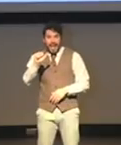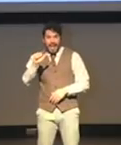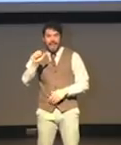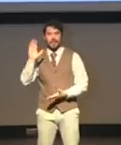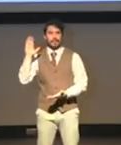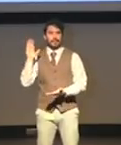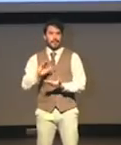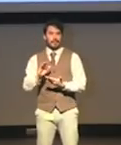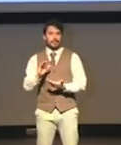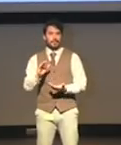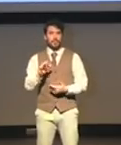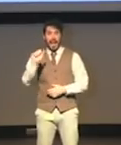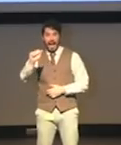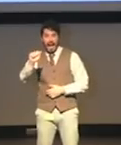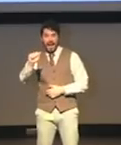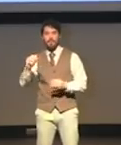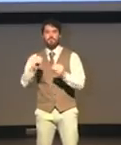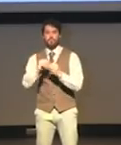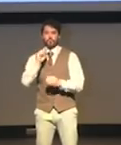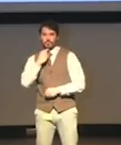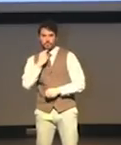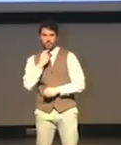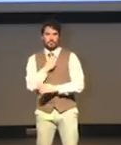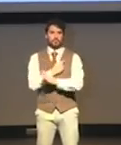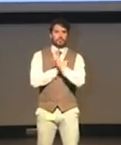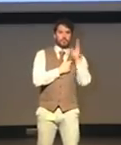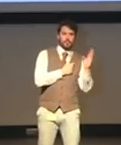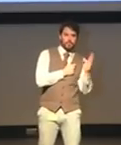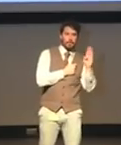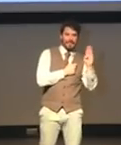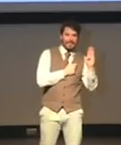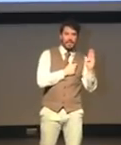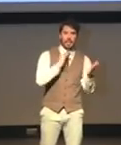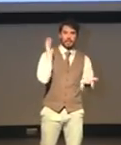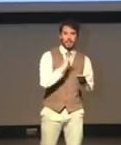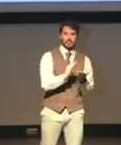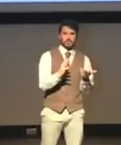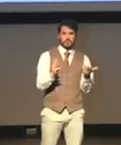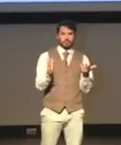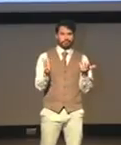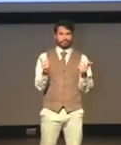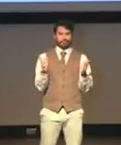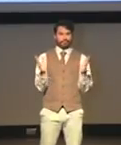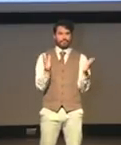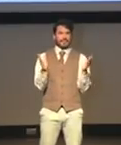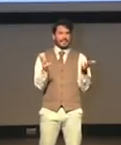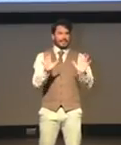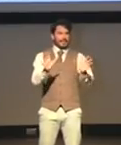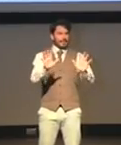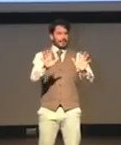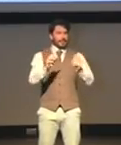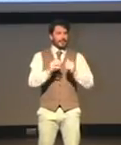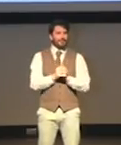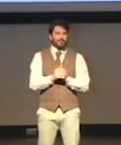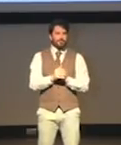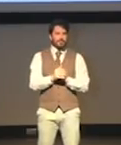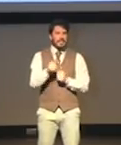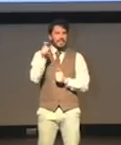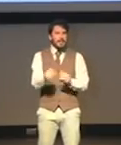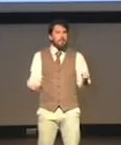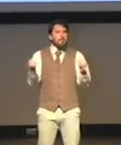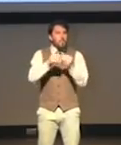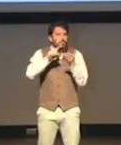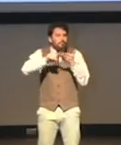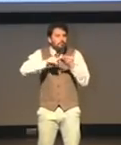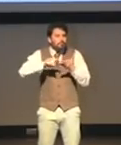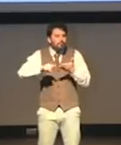blood type may be correlated with more severe disease. I think that that remains to be borne out in large studies.